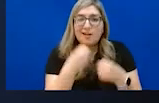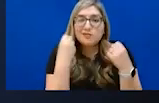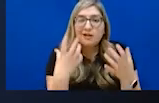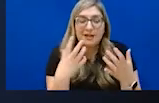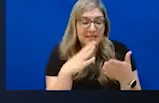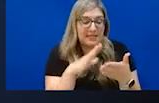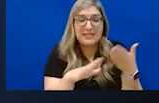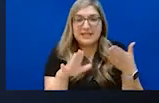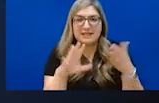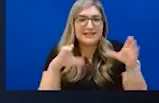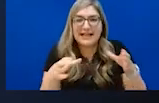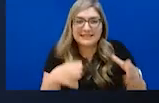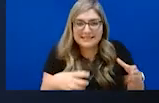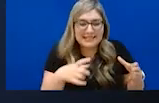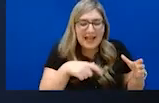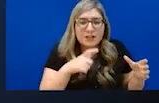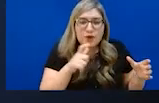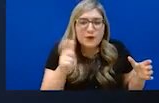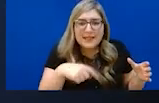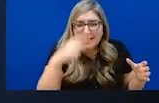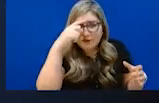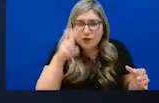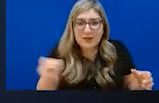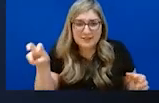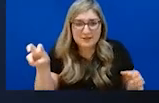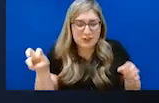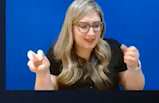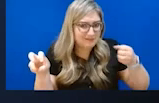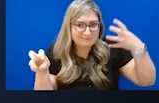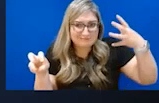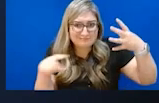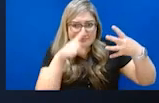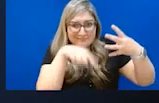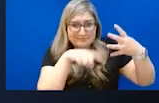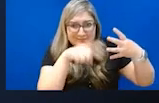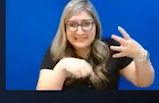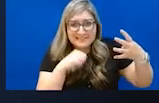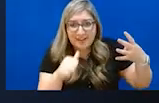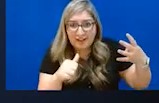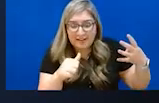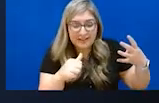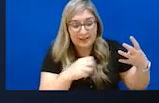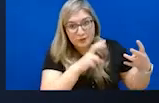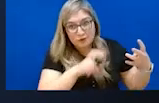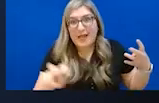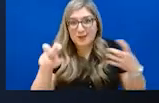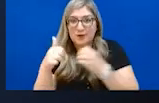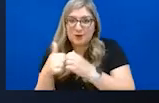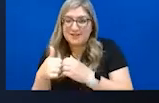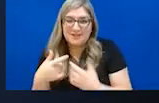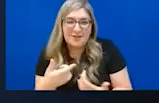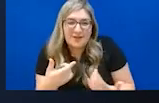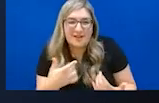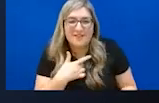too. And it sops your wallet. So that is really helpful information. There's also 2 badges there.